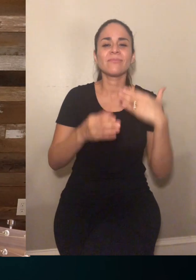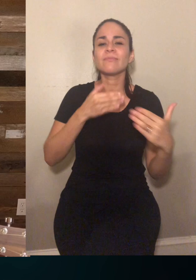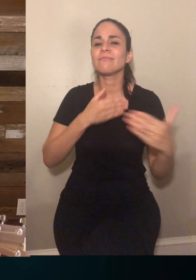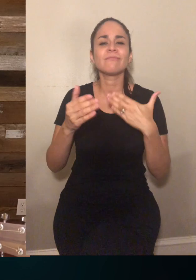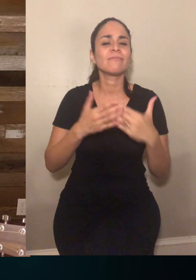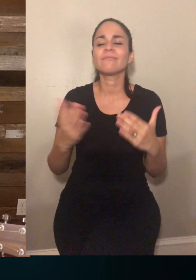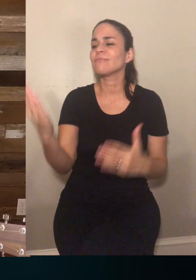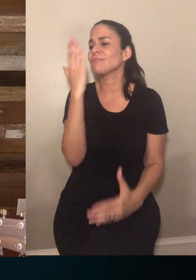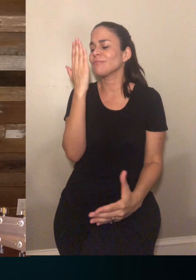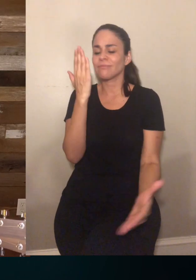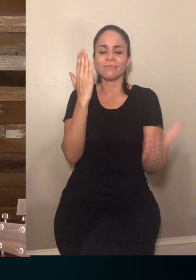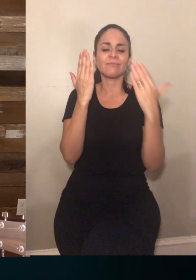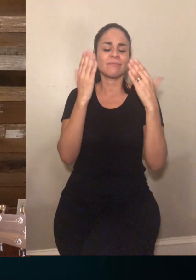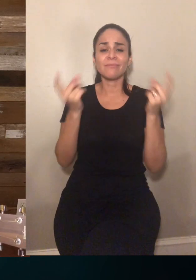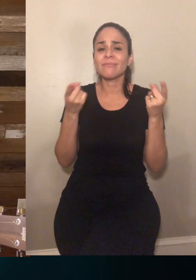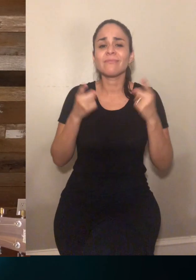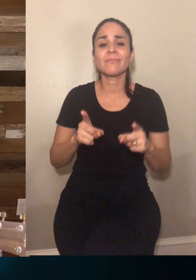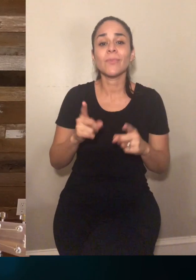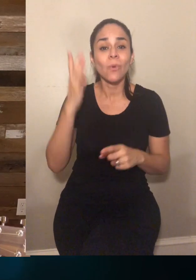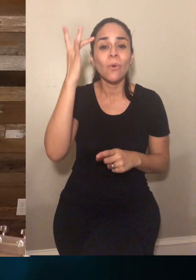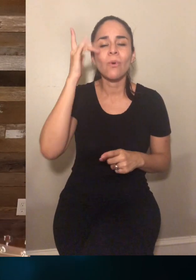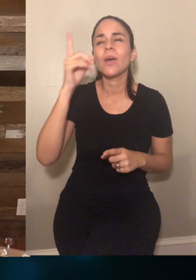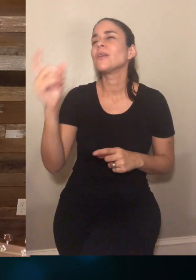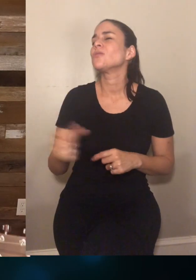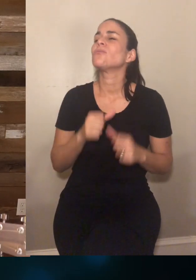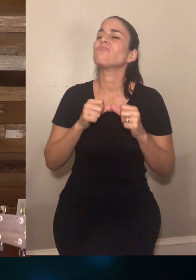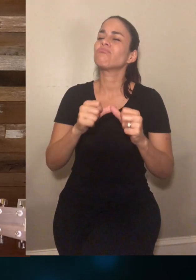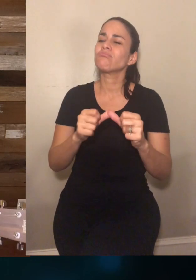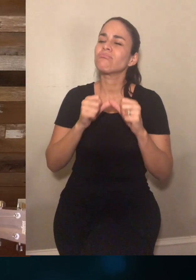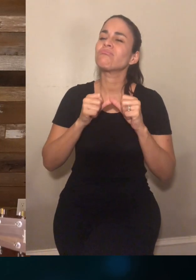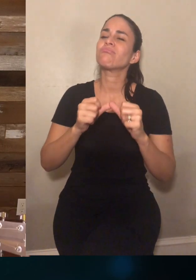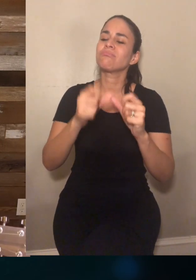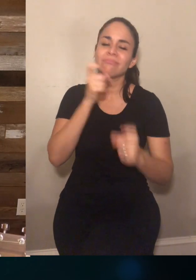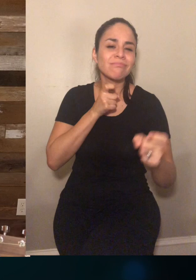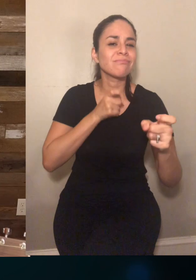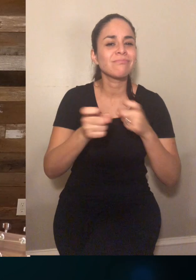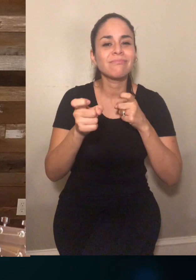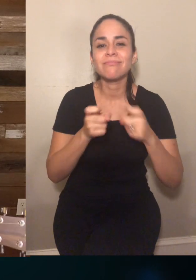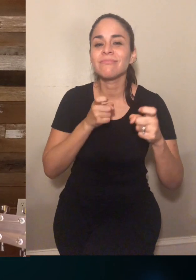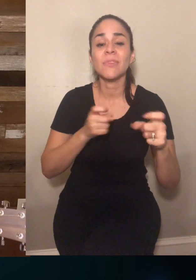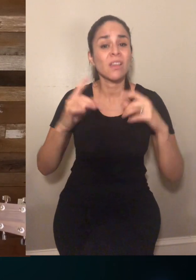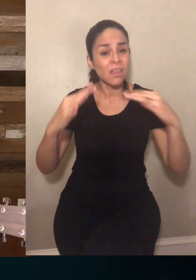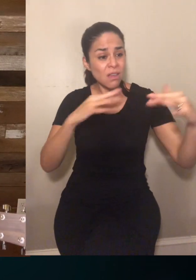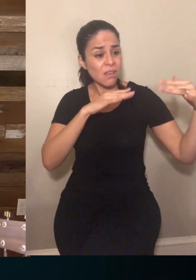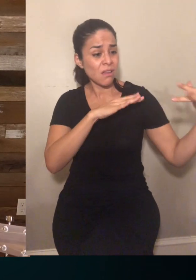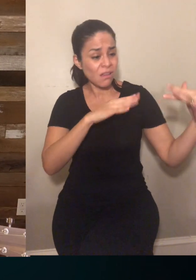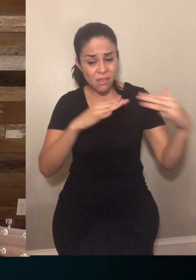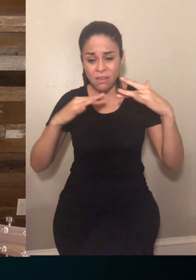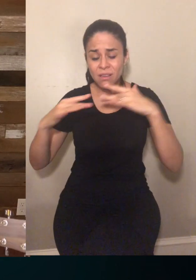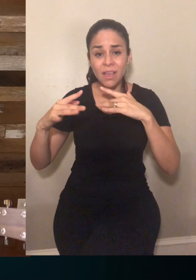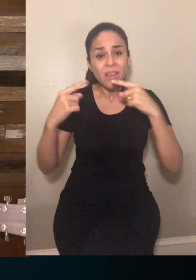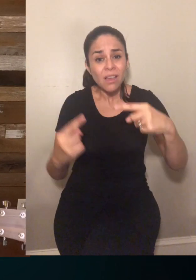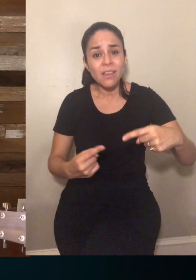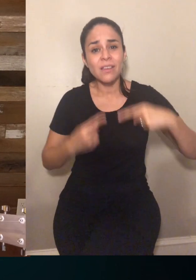storm. You remain in control. In the middle of the war,